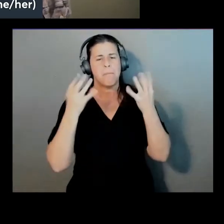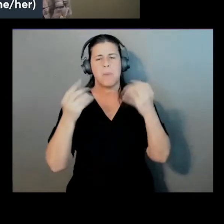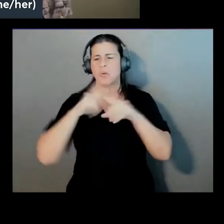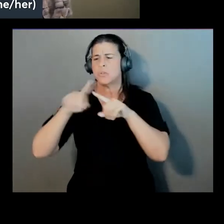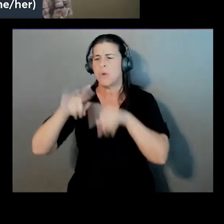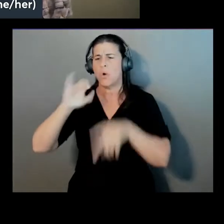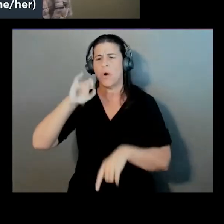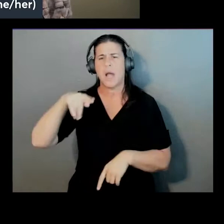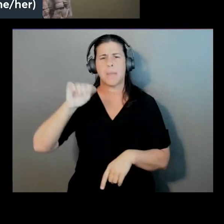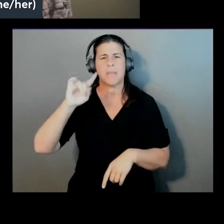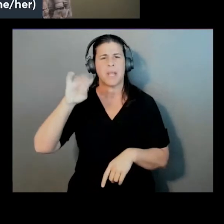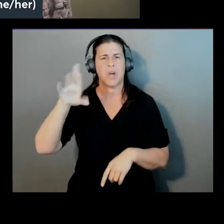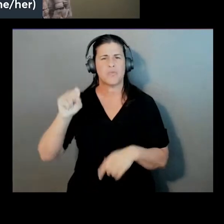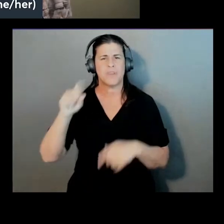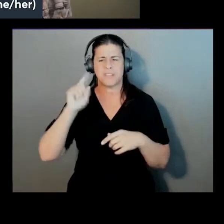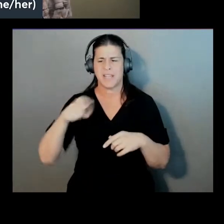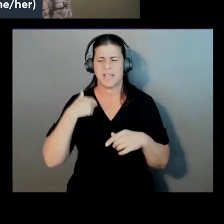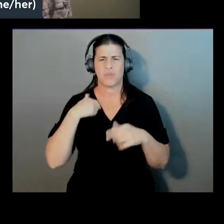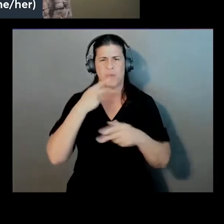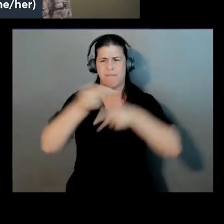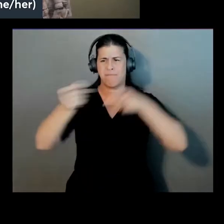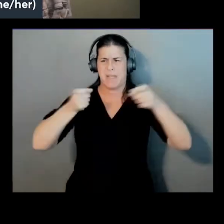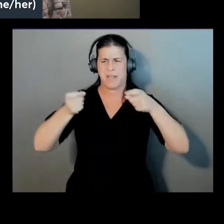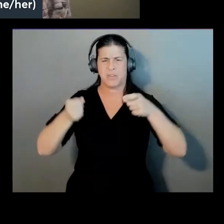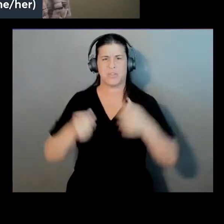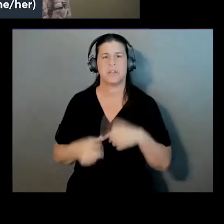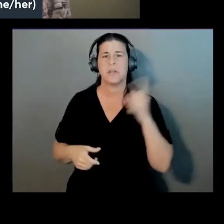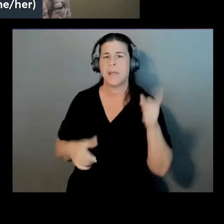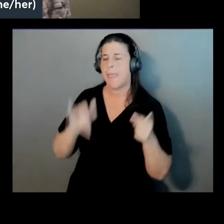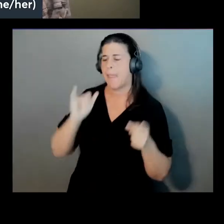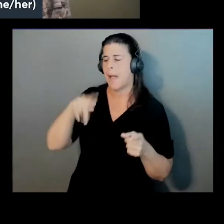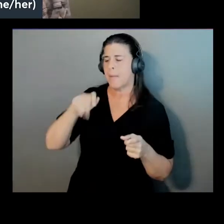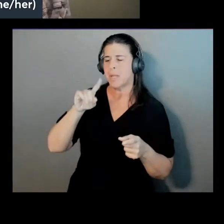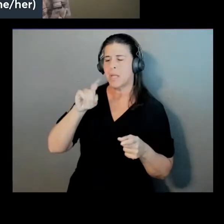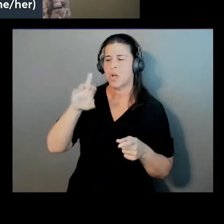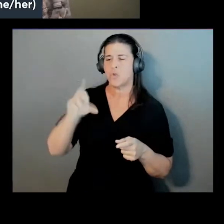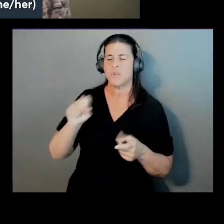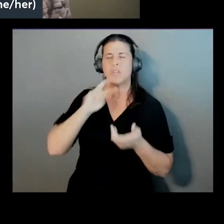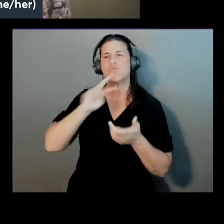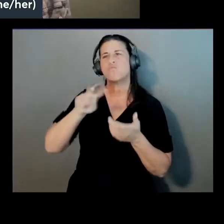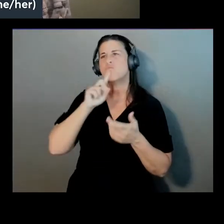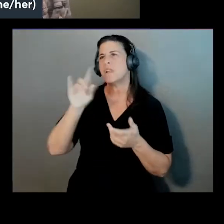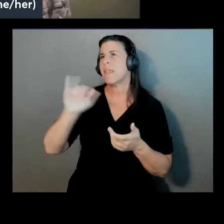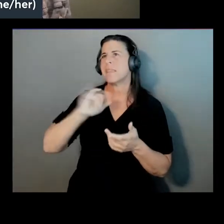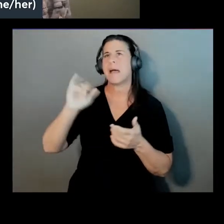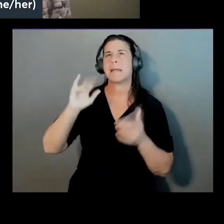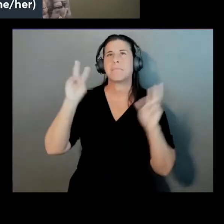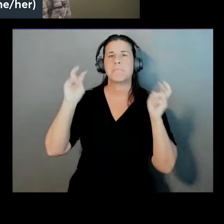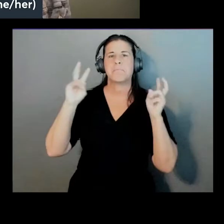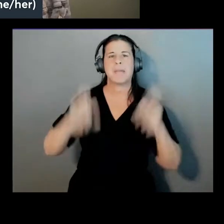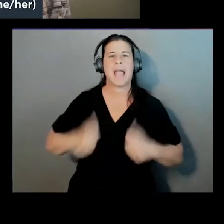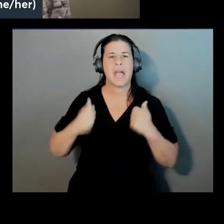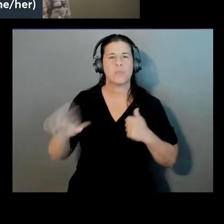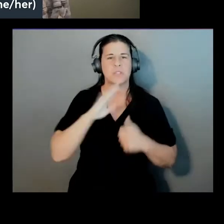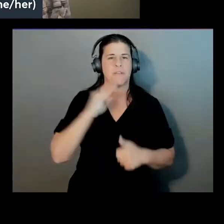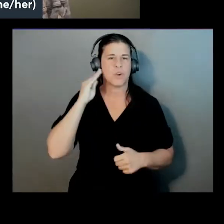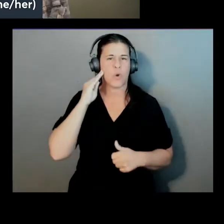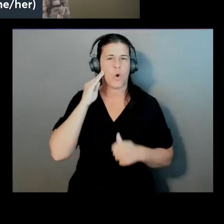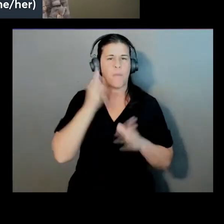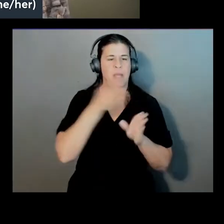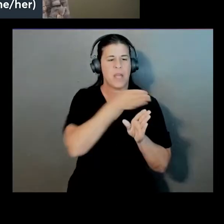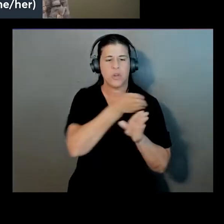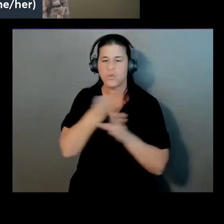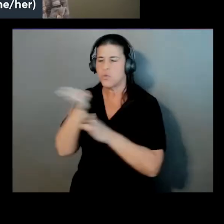that they need to have managed? Well, an IP address is kind of like an address of your home. It directs traffic and